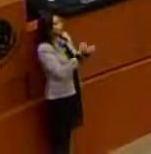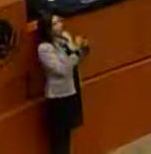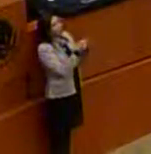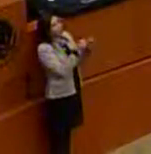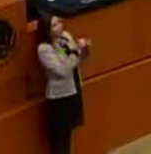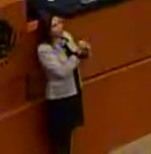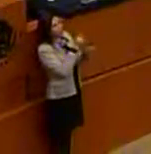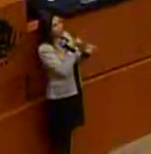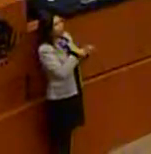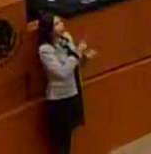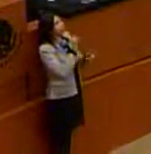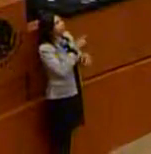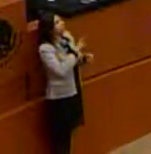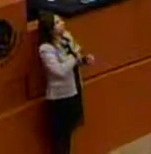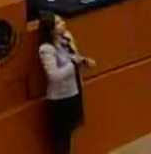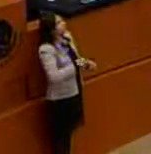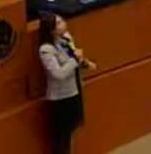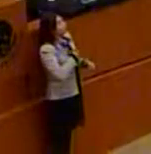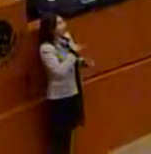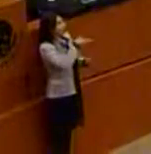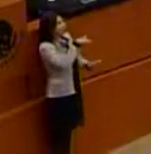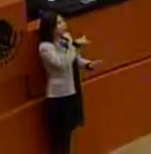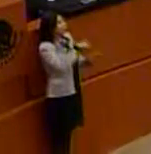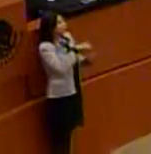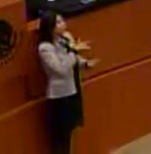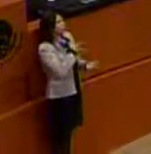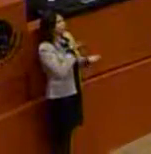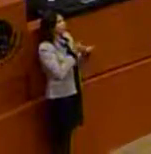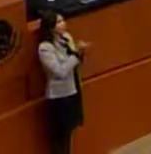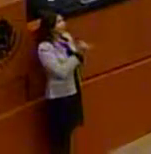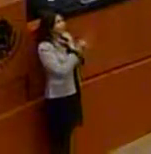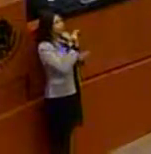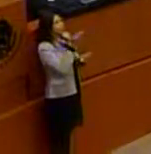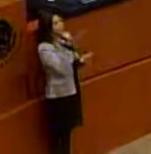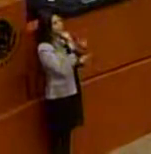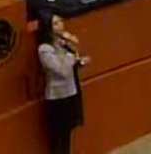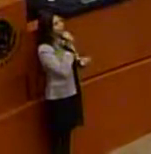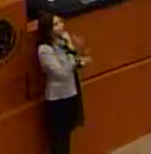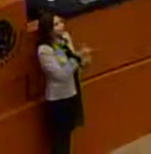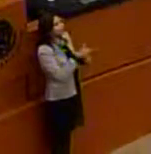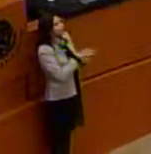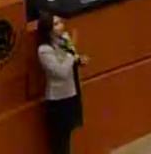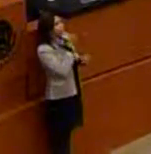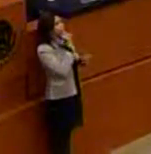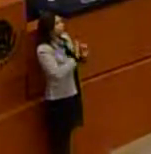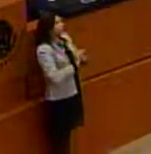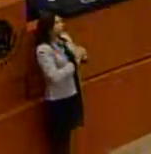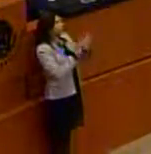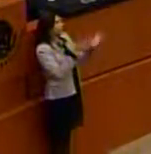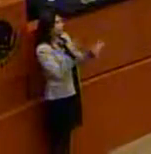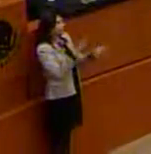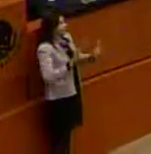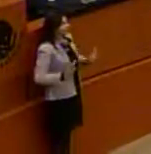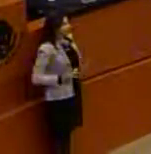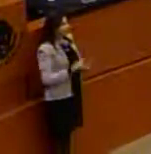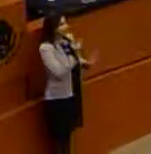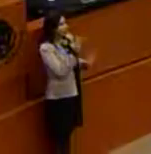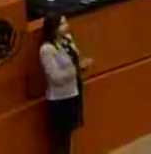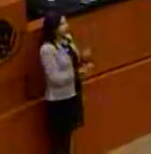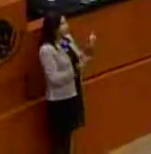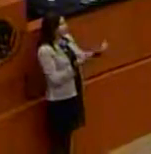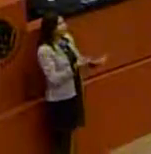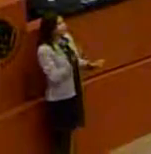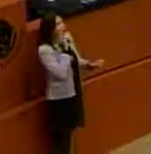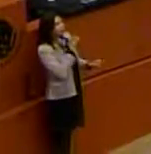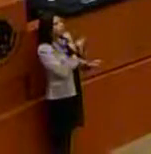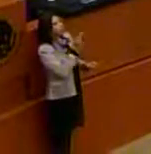in some regions of Switzerland, choose not to demand that. So clearly those conditions are totally obviously